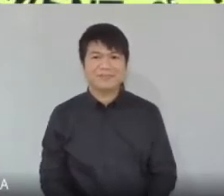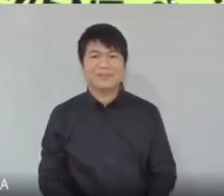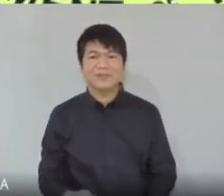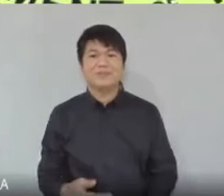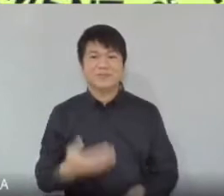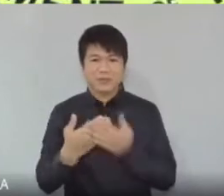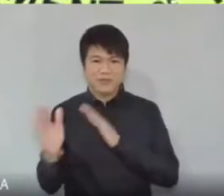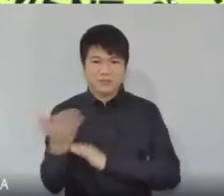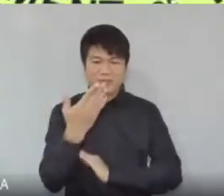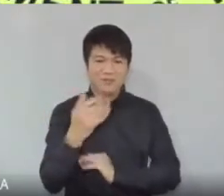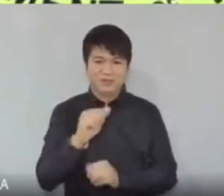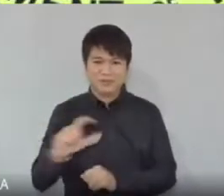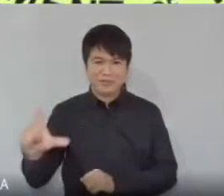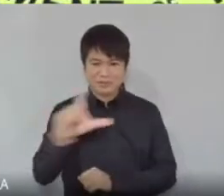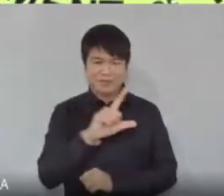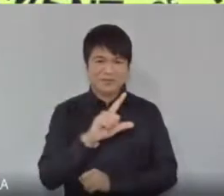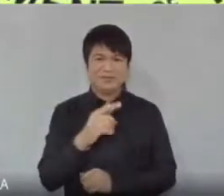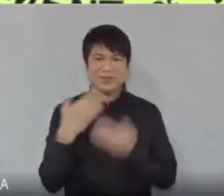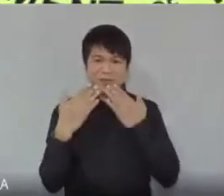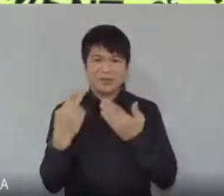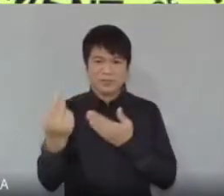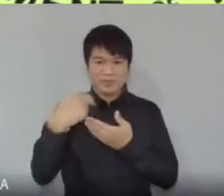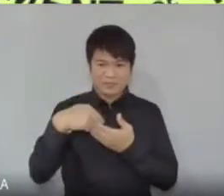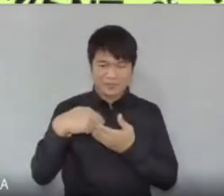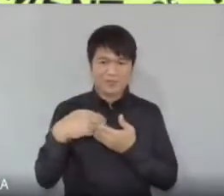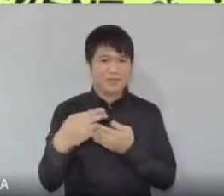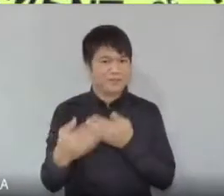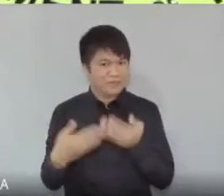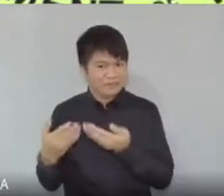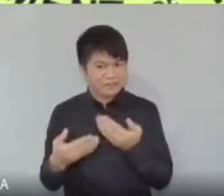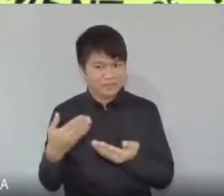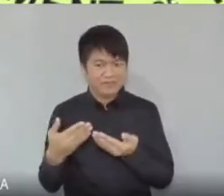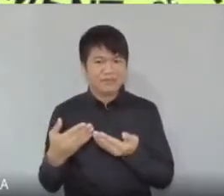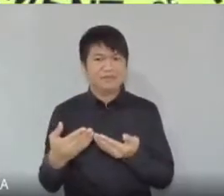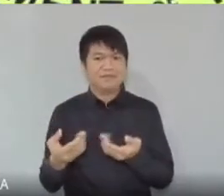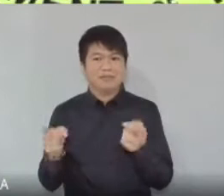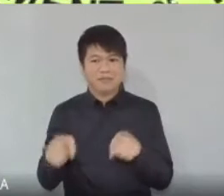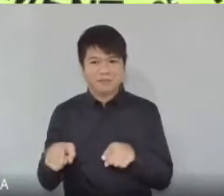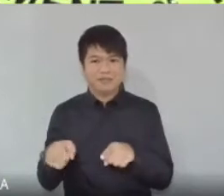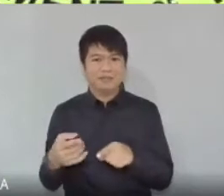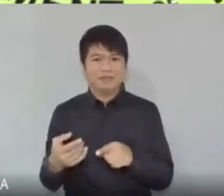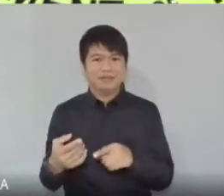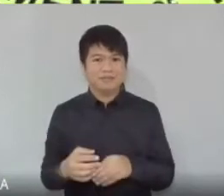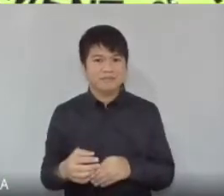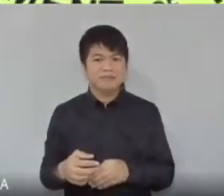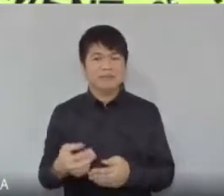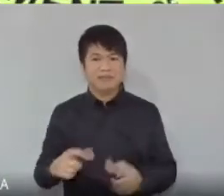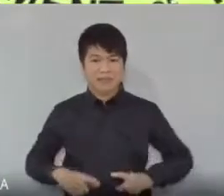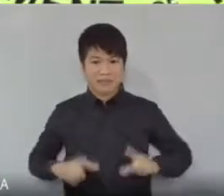and recorded, to be held every Thursday. Our main focus over the next few weeks is